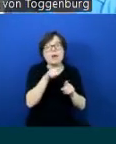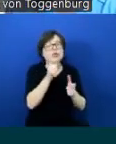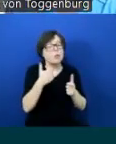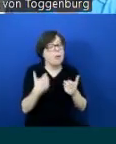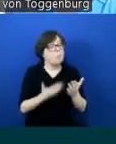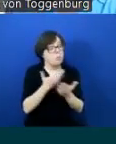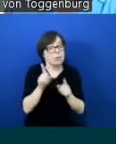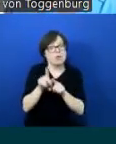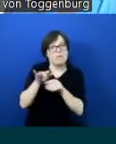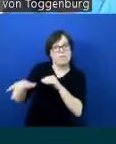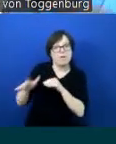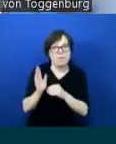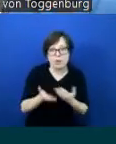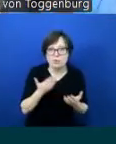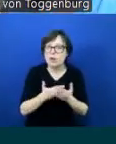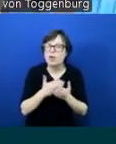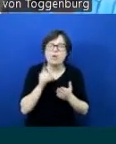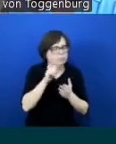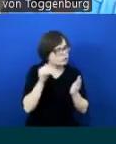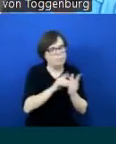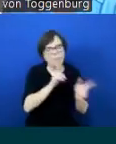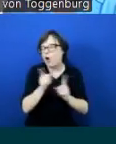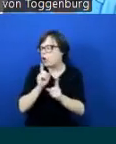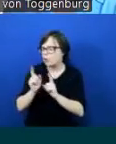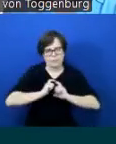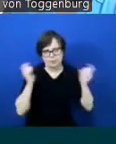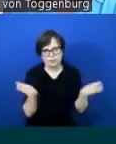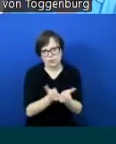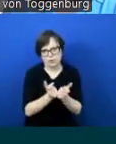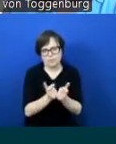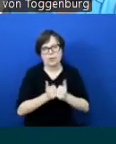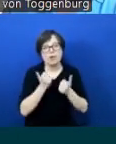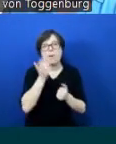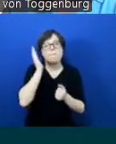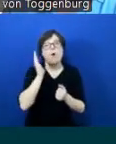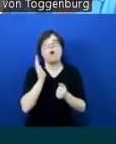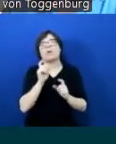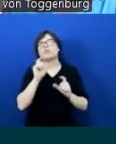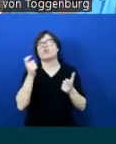what is going forward and not later on blocking the implementation.